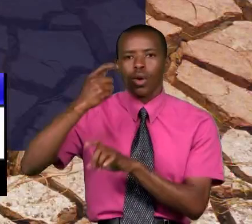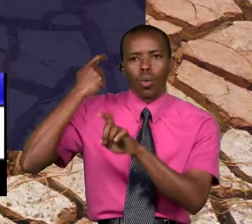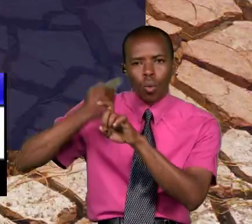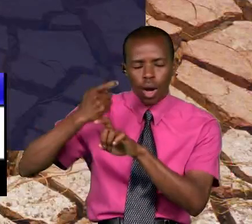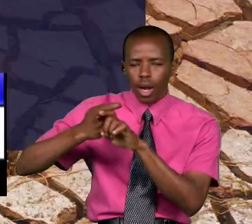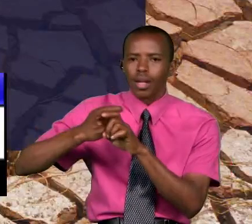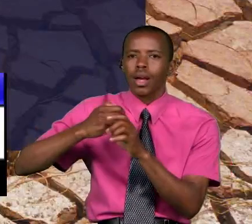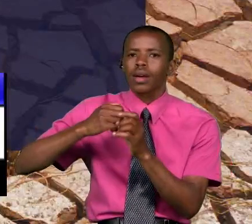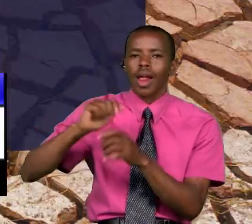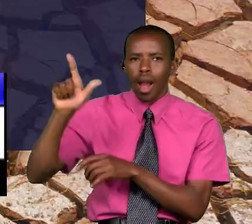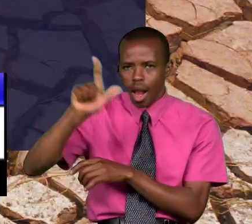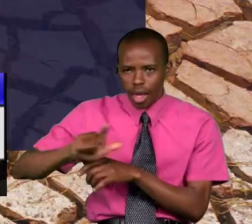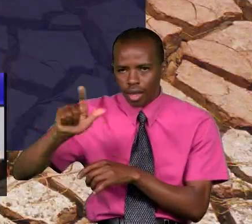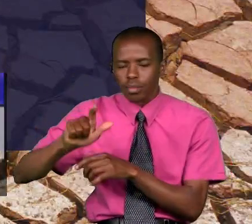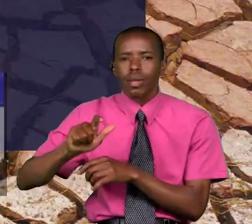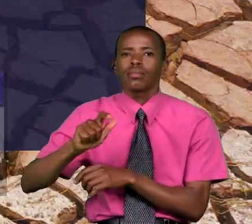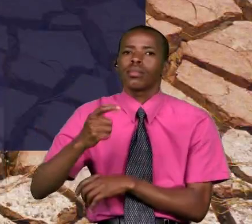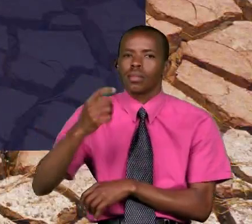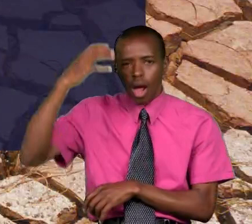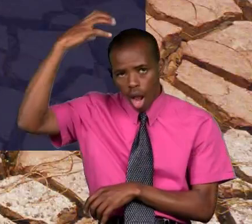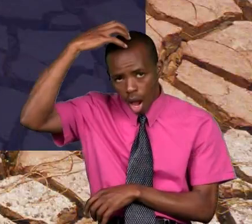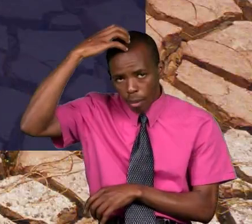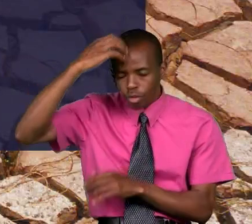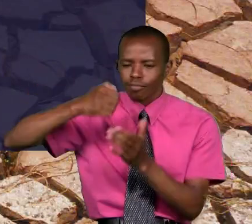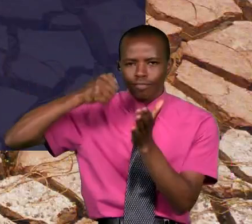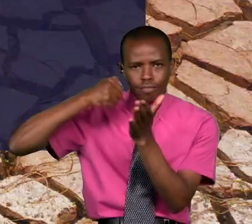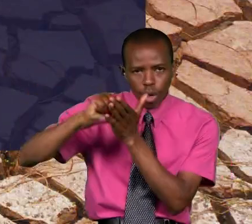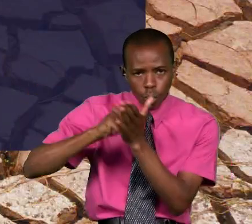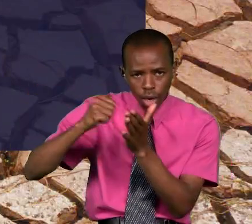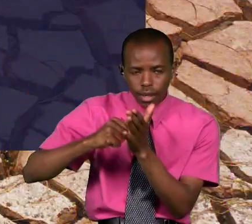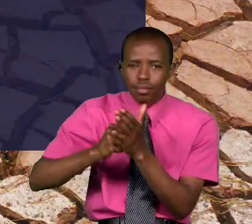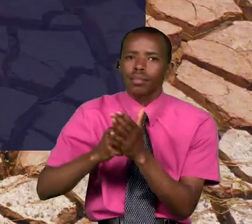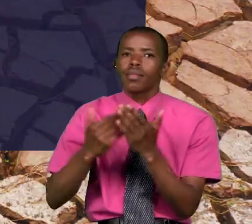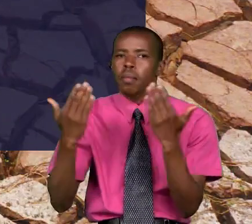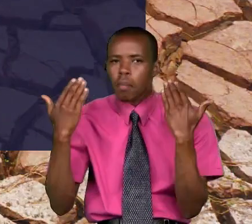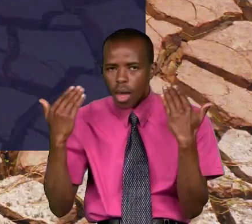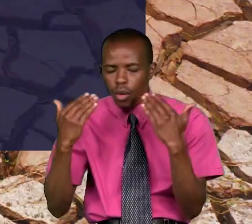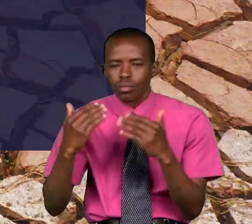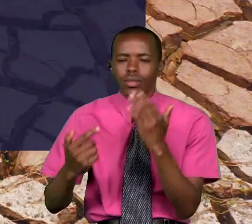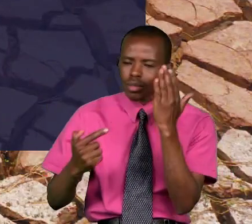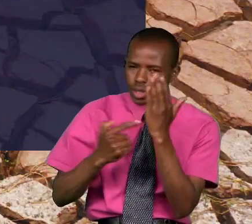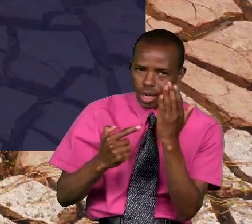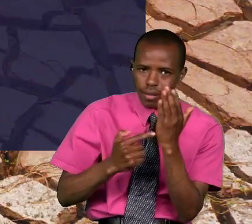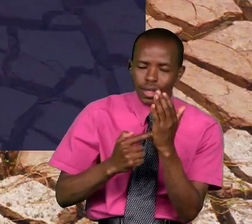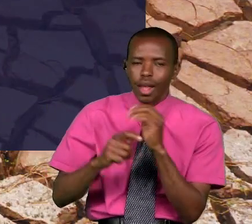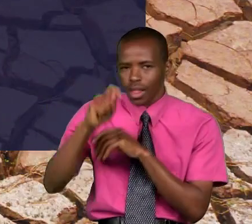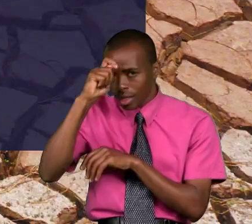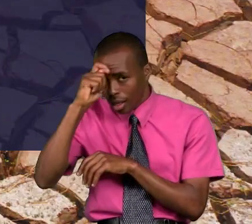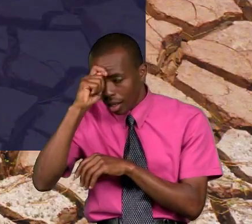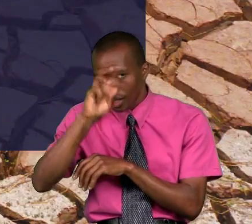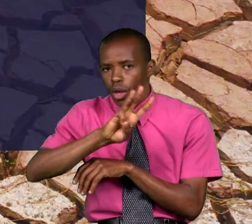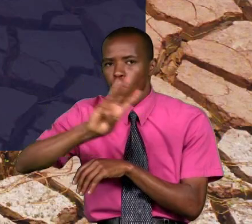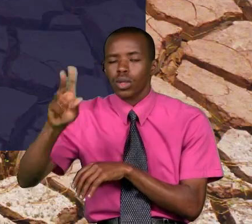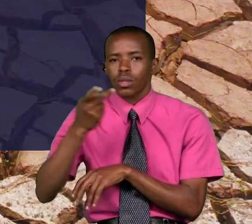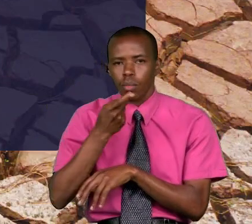Kwale, Laikipia, Lamu, Makueni, Meru, Taita Taveta, Tharaka Nithi, West